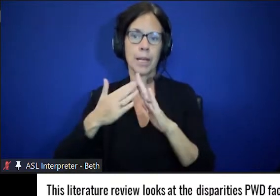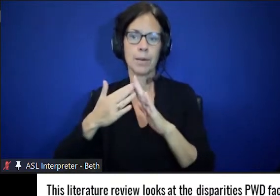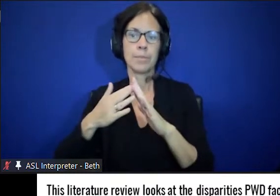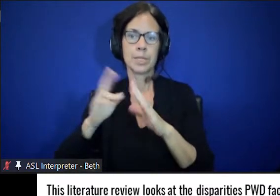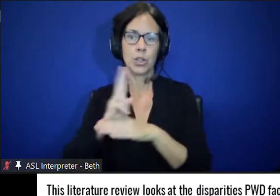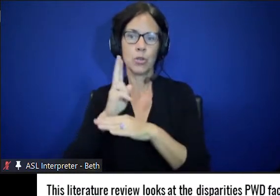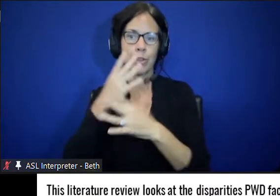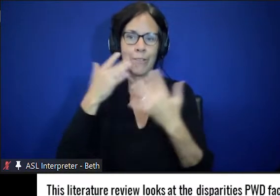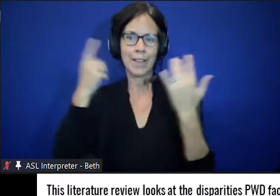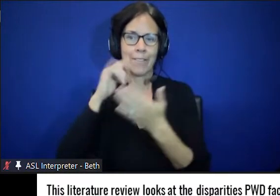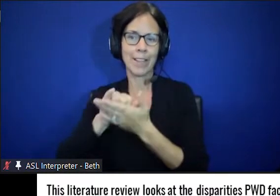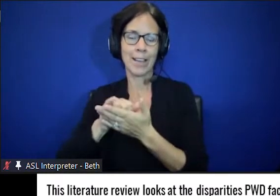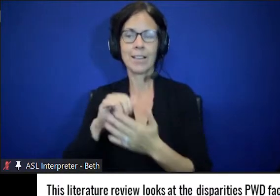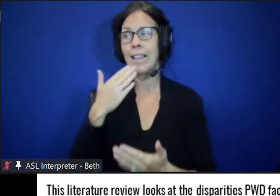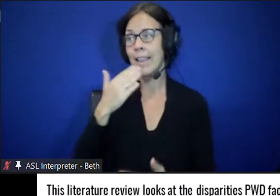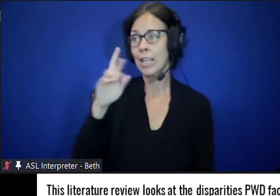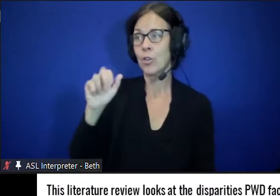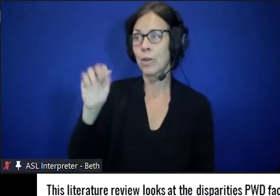Thanks, Ray.